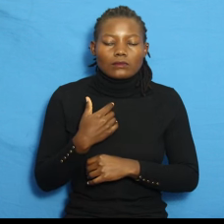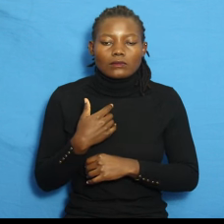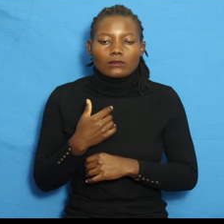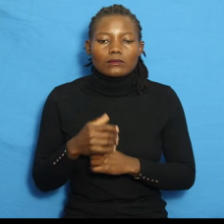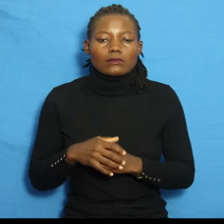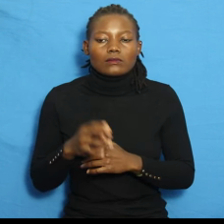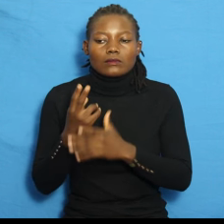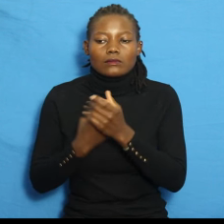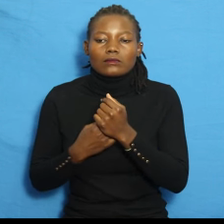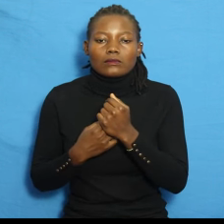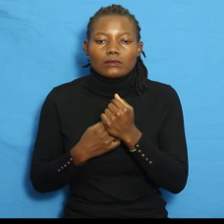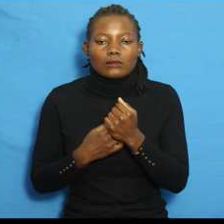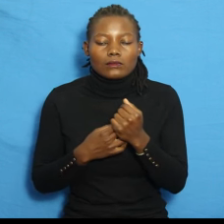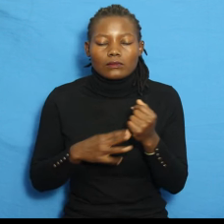force